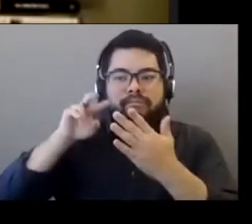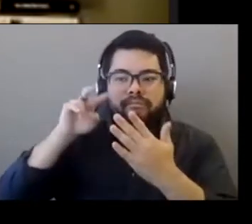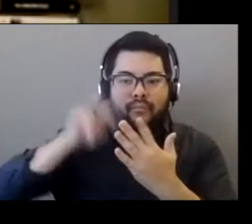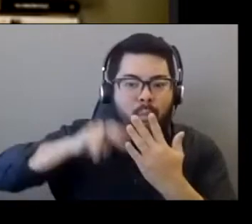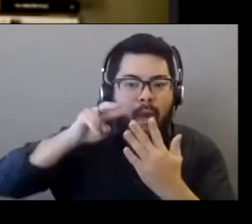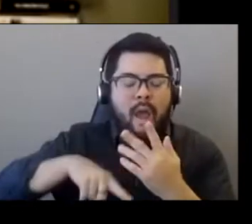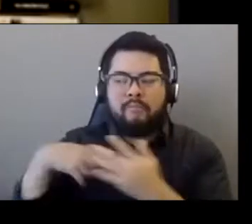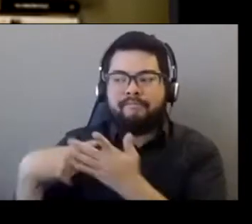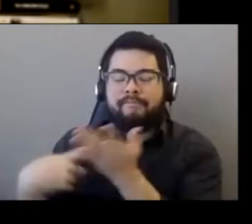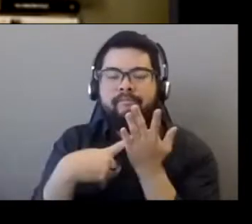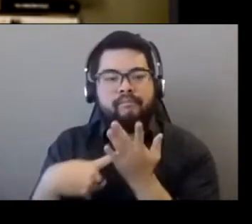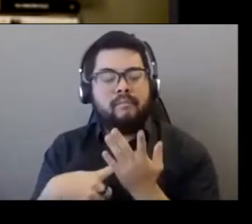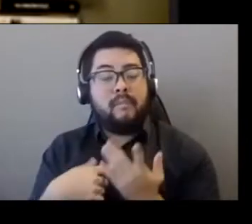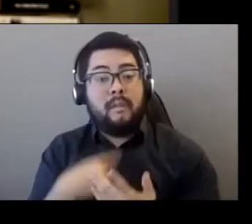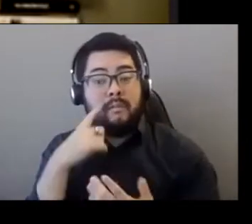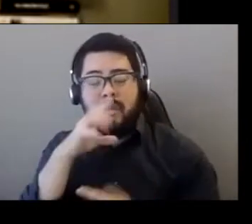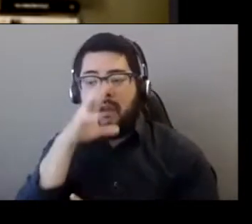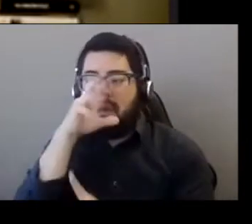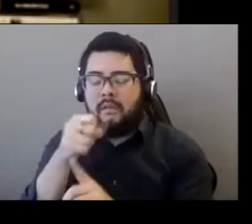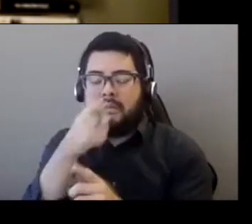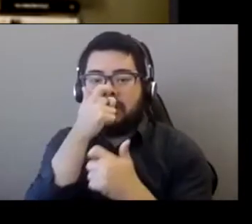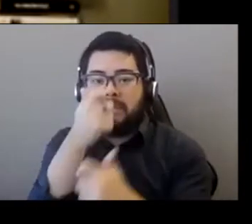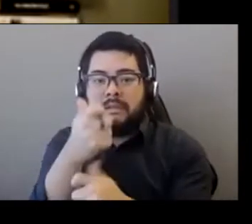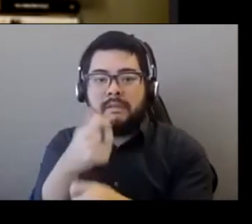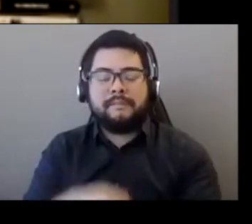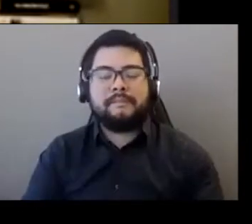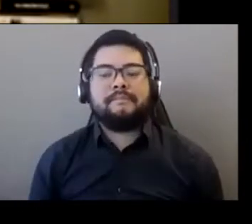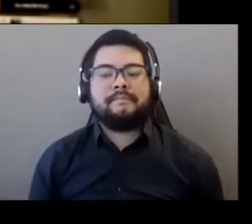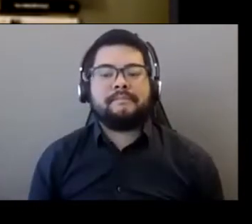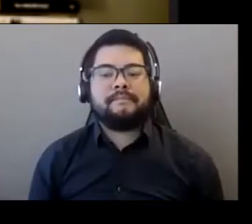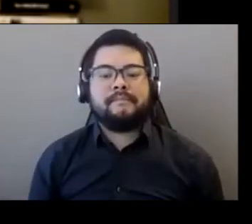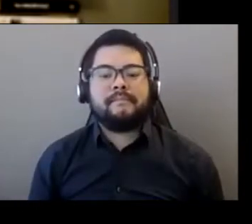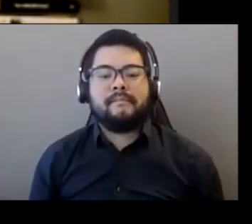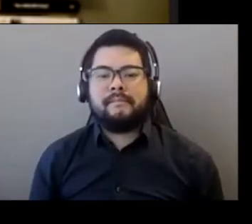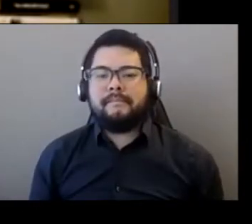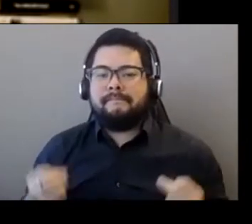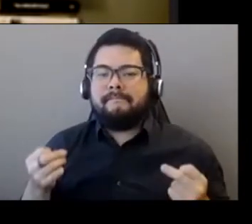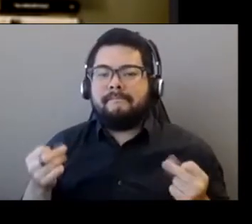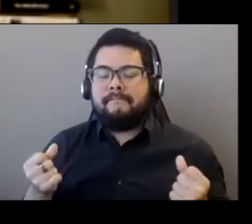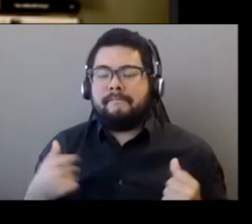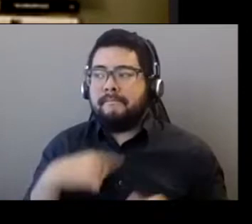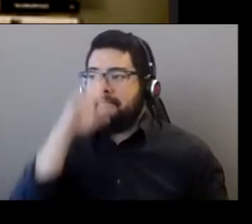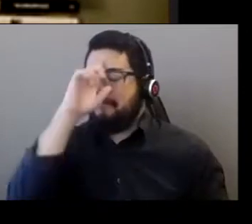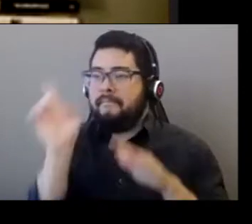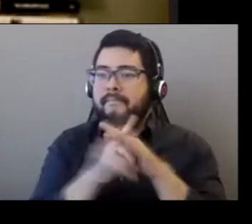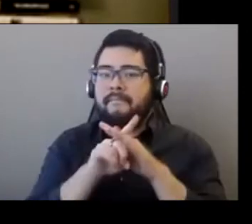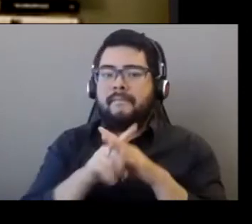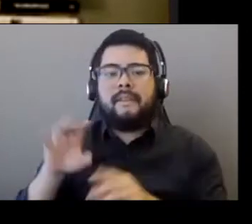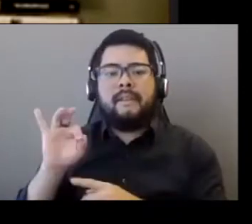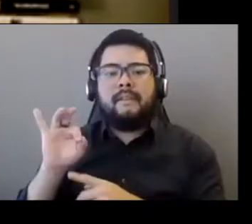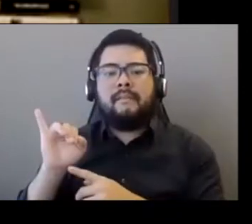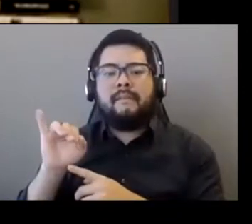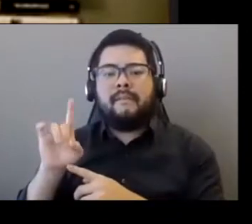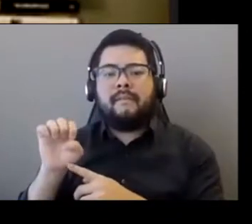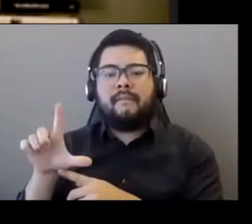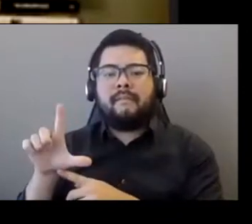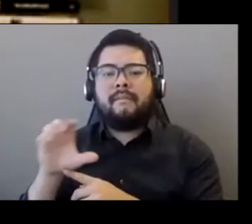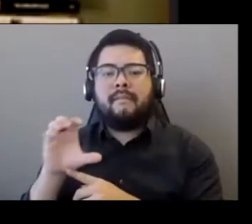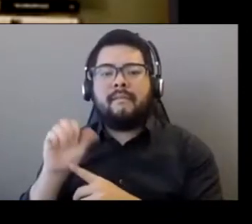very interesting, I thought immediately of Fidel Castro. You know, people make fun of Castro